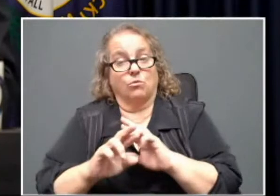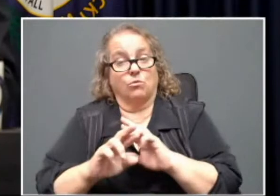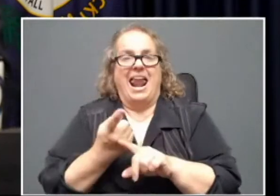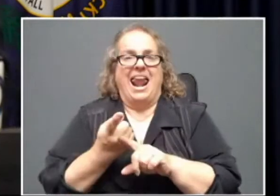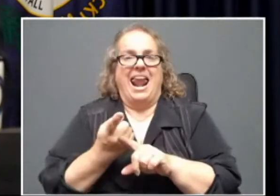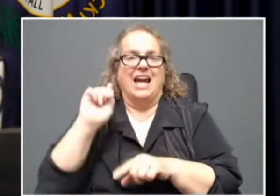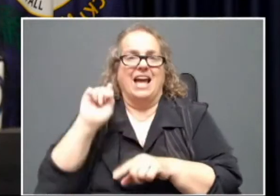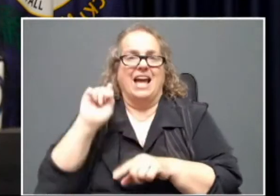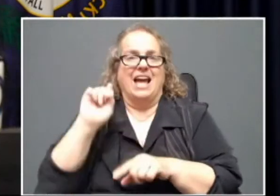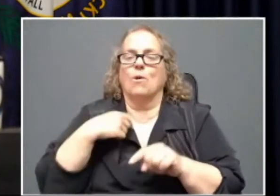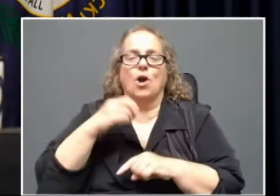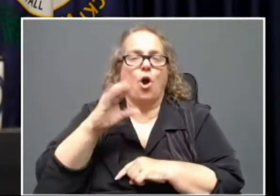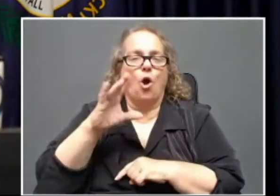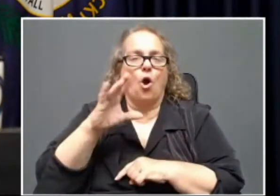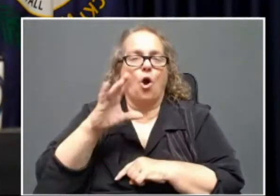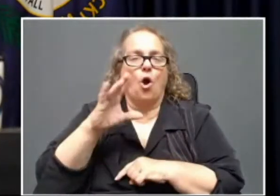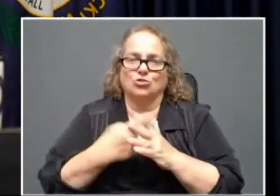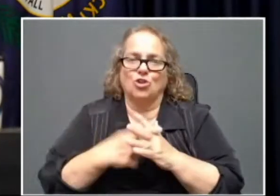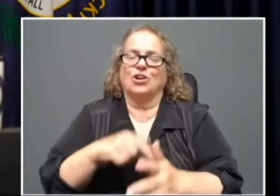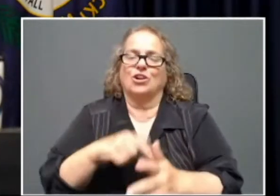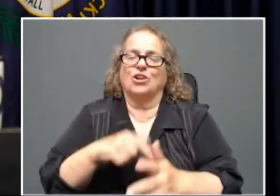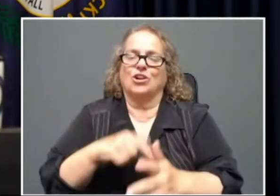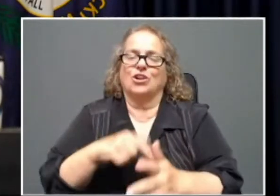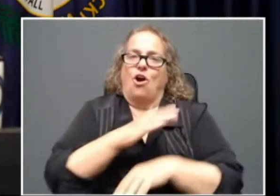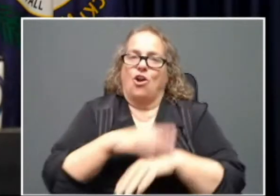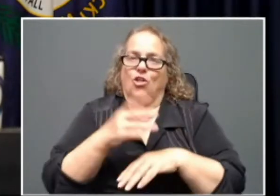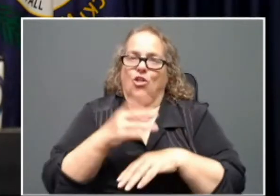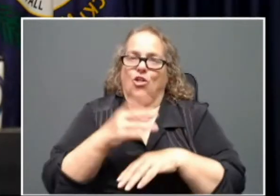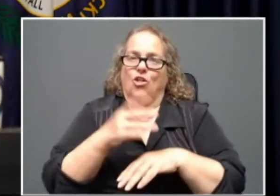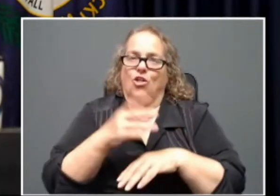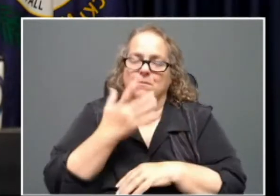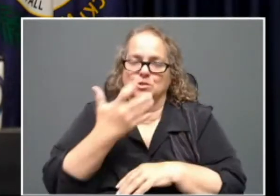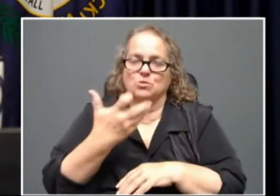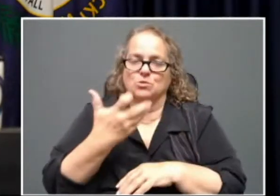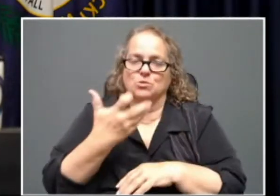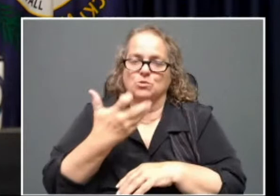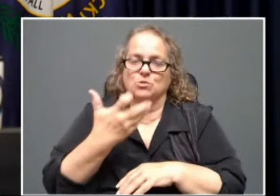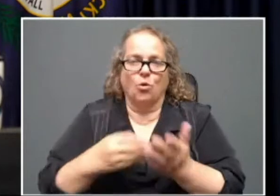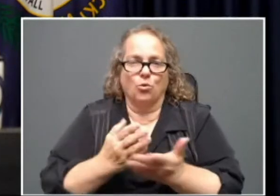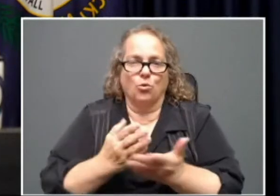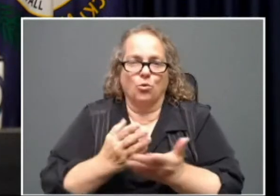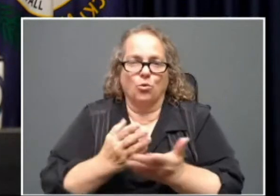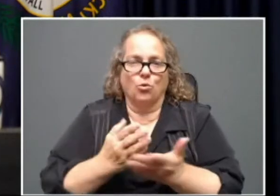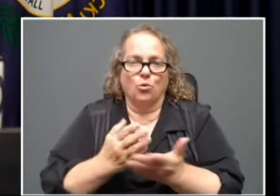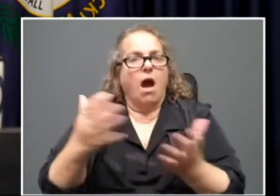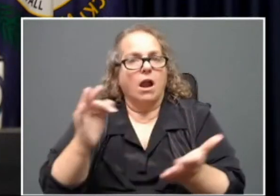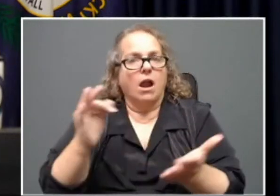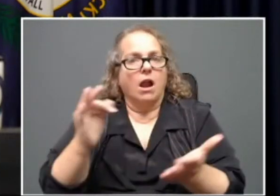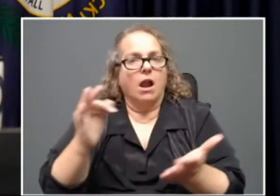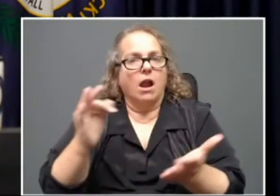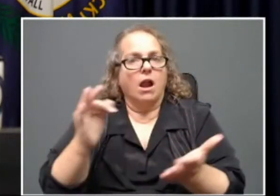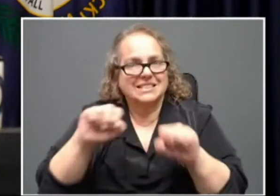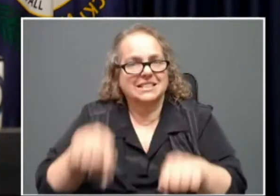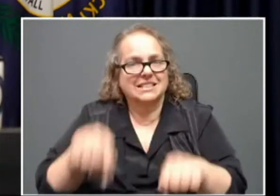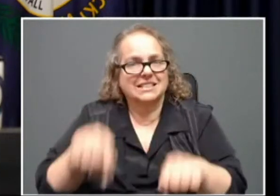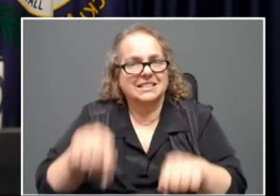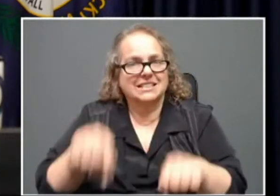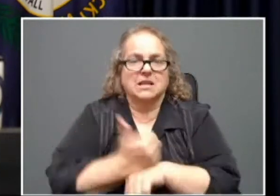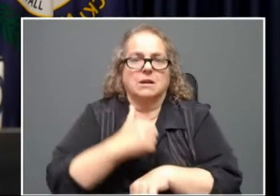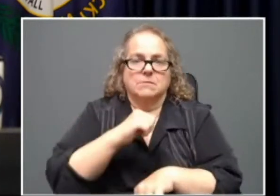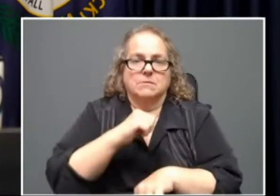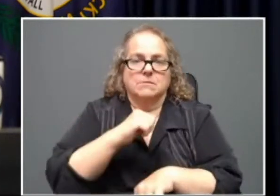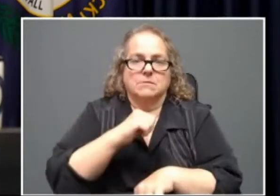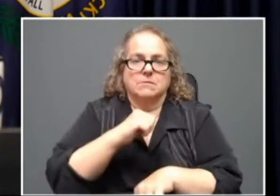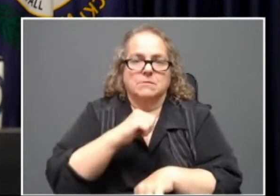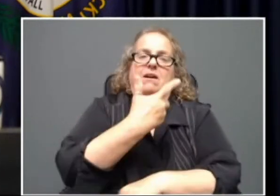started doing it on Thursday because we wanted it to go through the whole process. We have a whole lot of school systems setting up vaccination clinics. We had